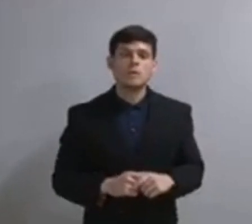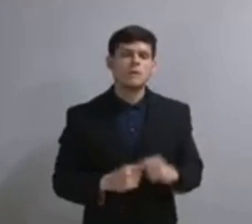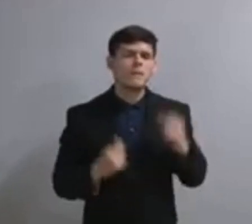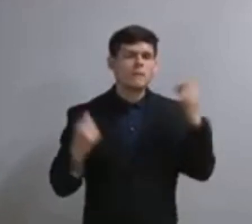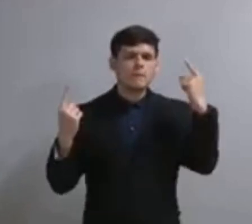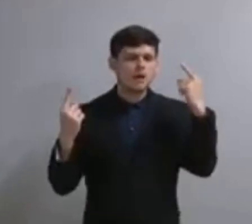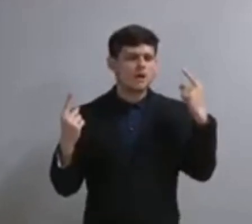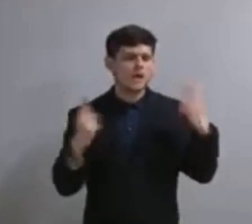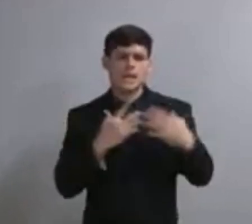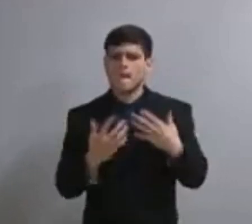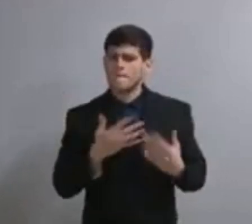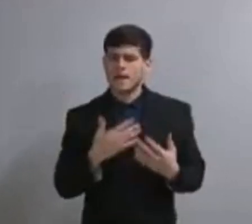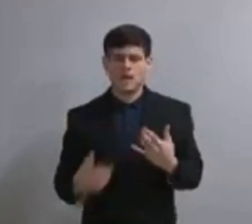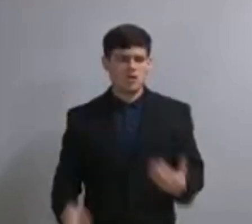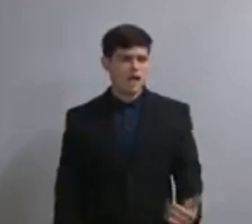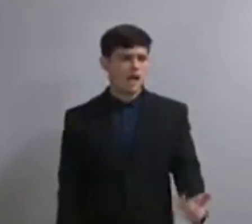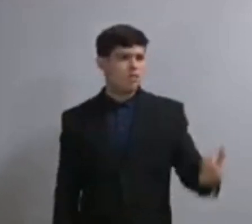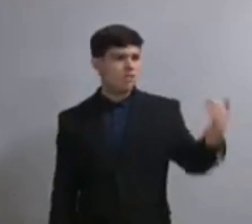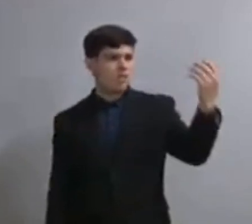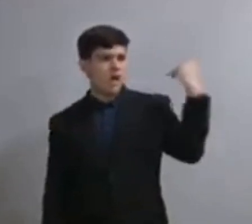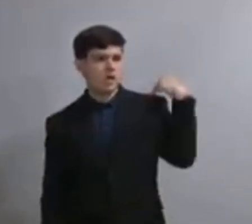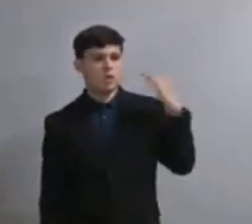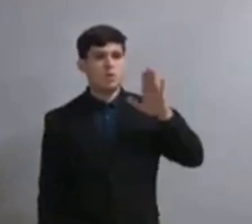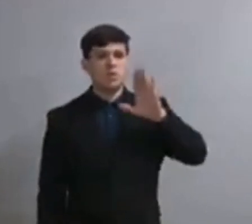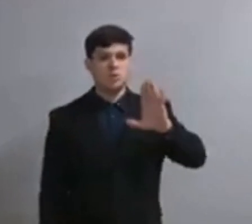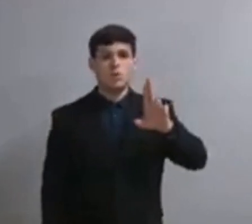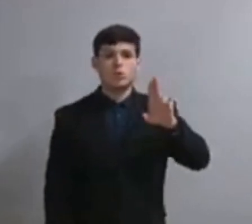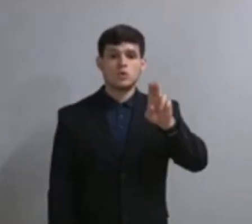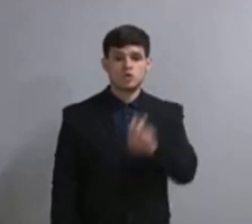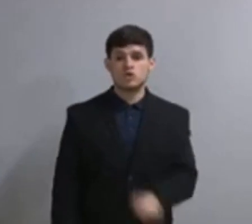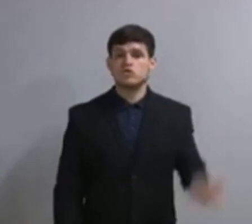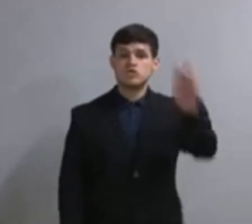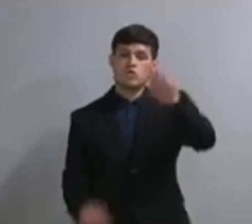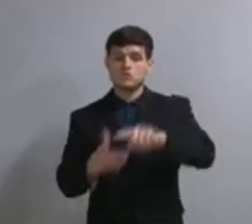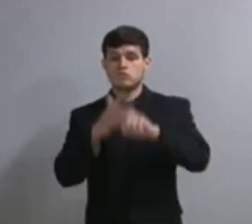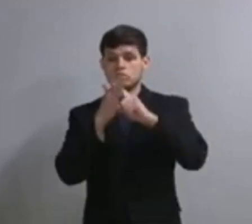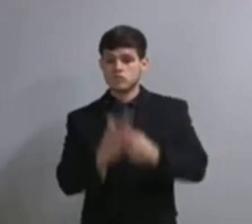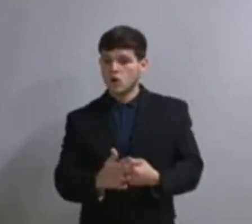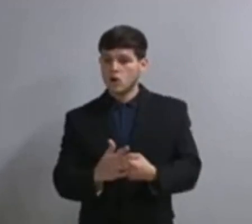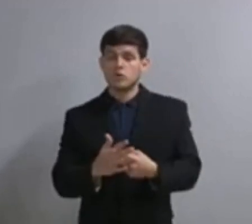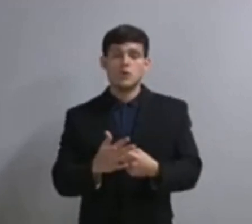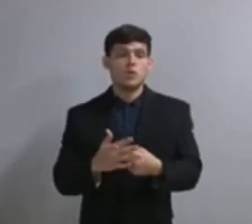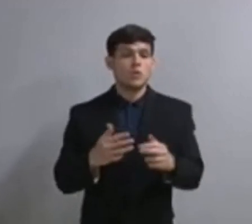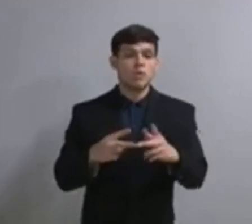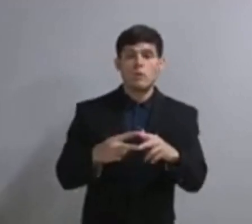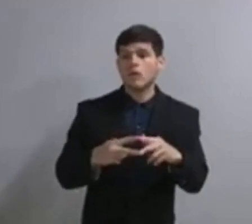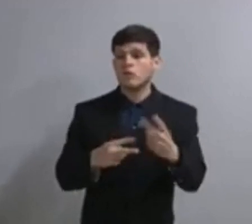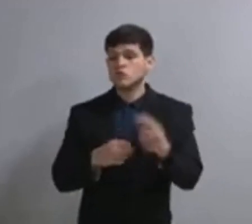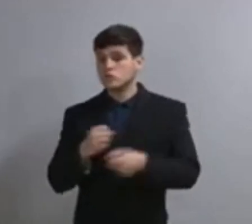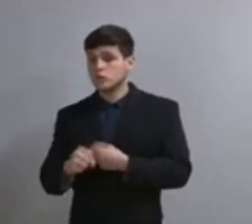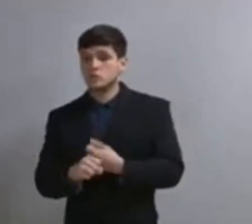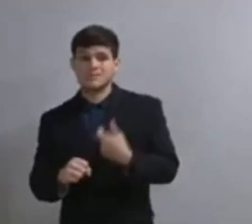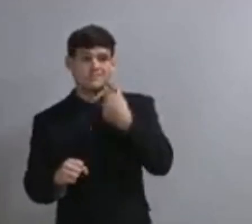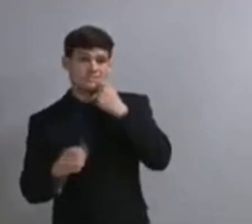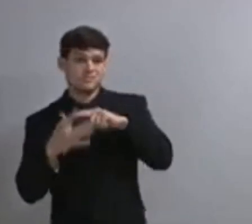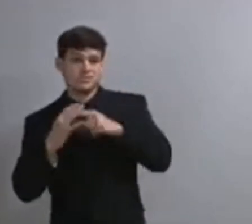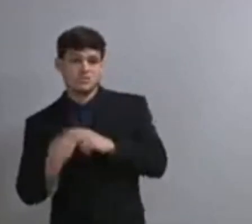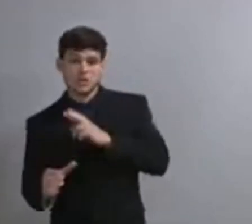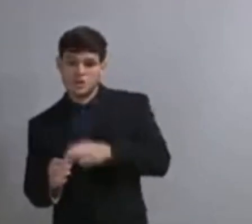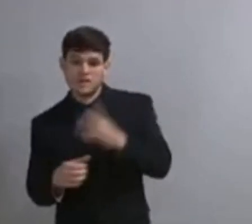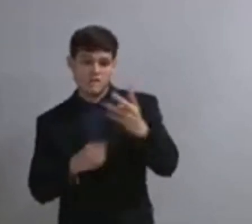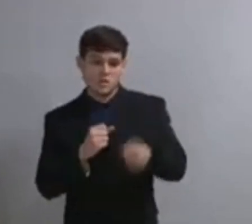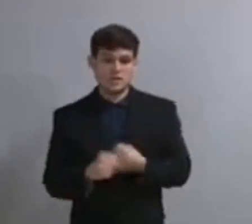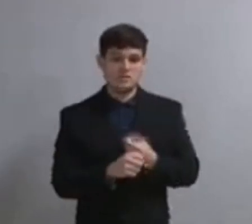But no matter how long ago your UT Dallas journey started, whether 2 years ago, 4 years